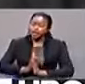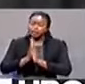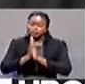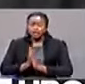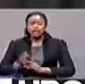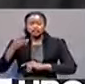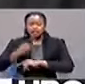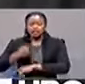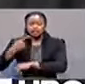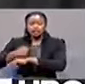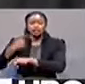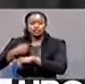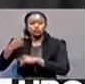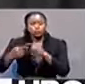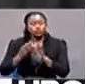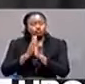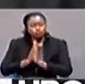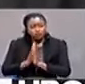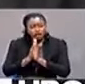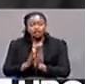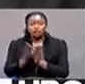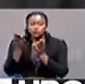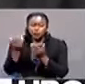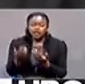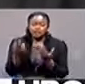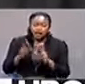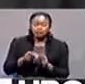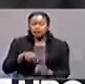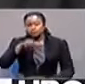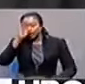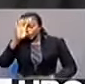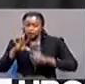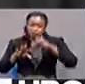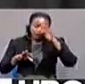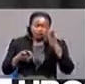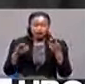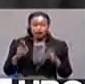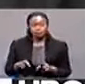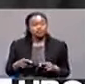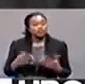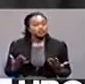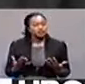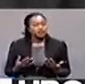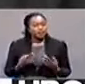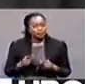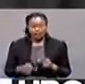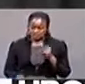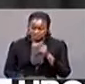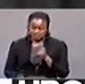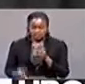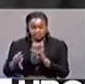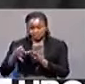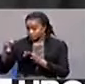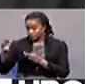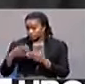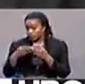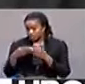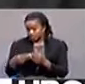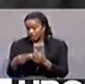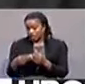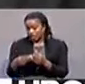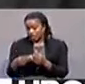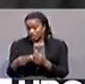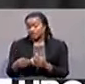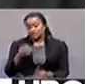days, waiting for miracles to happen. But here is a spiritual leader who